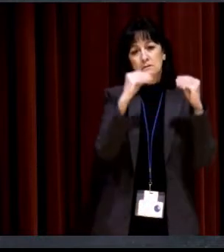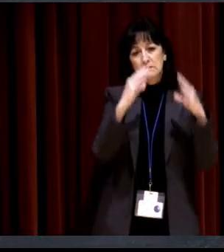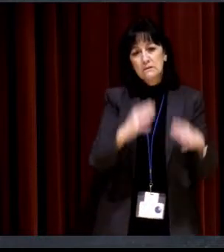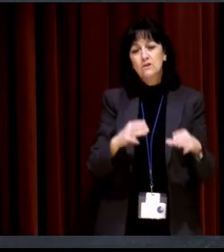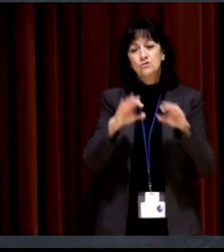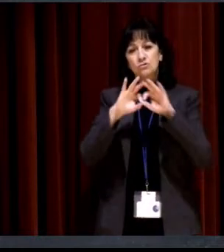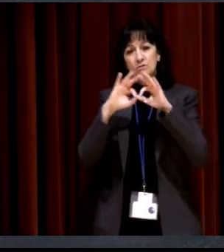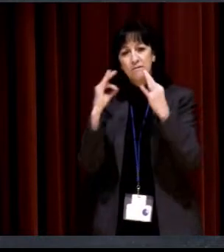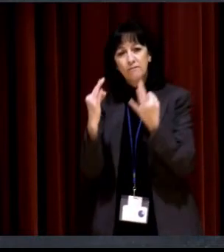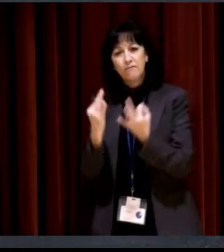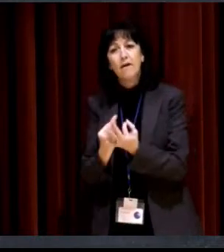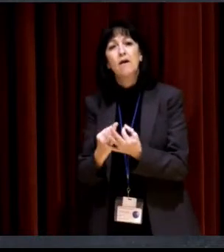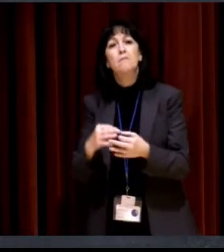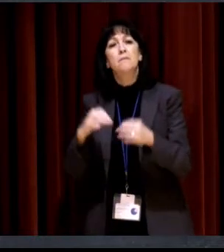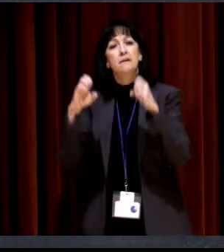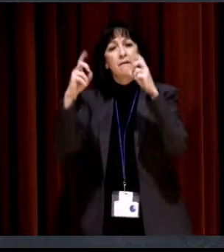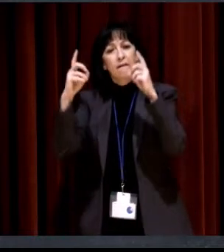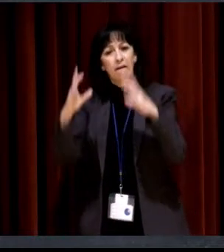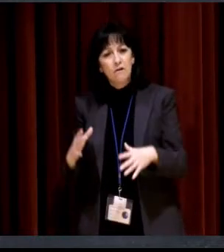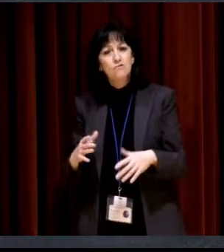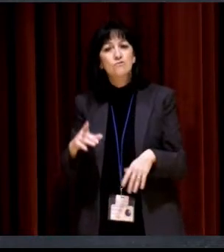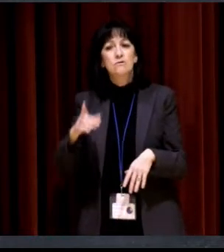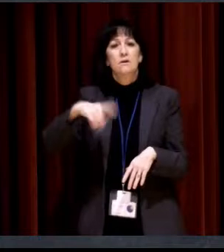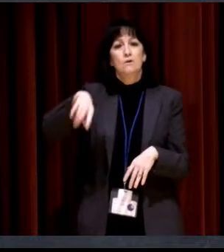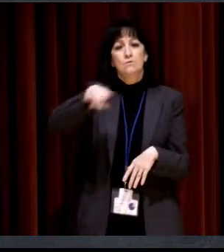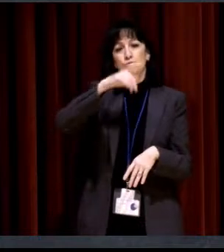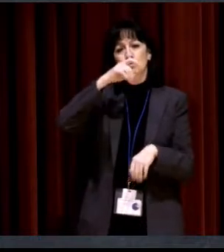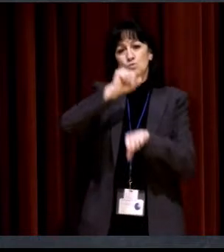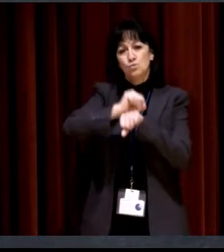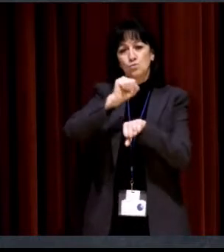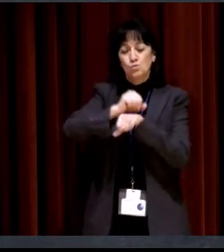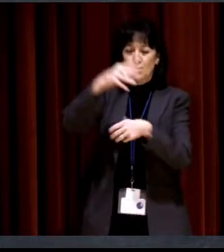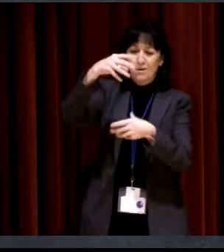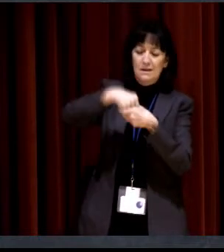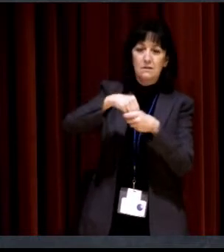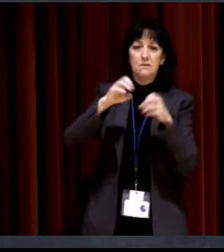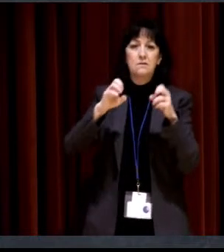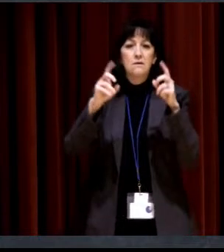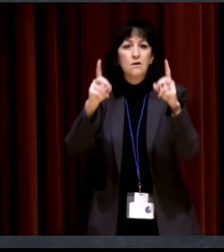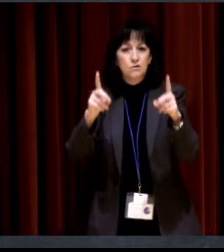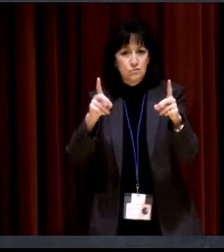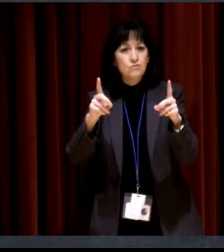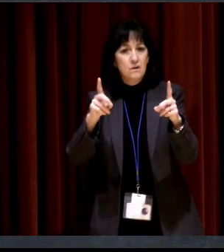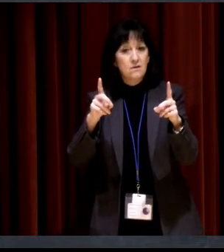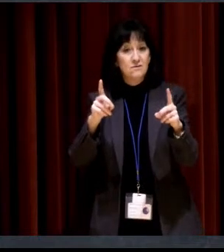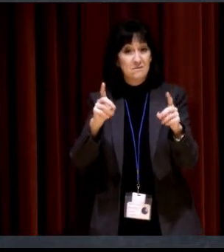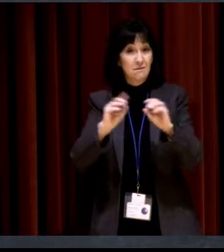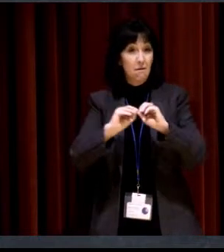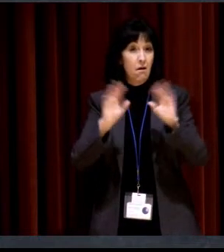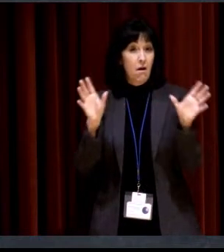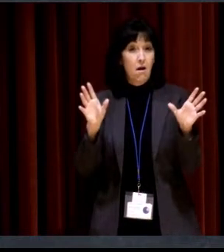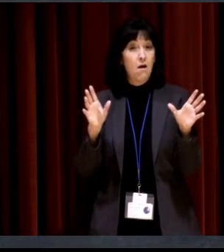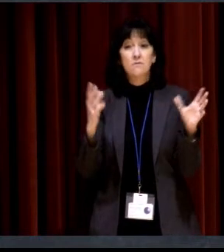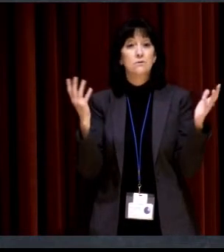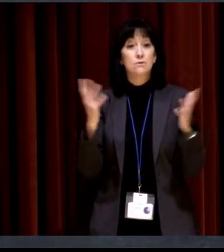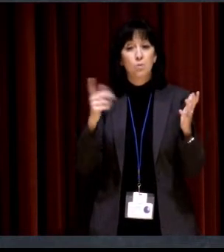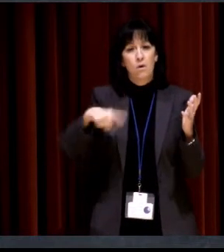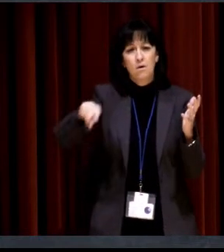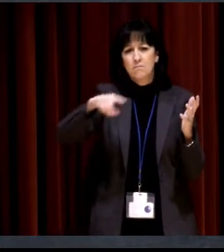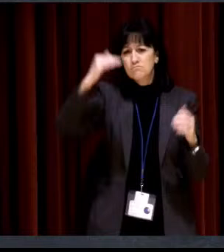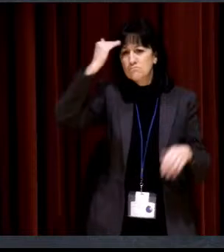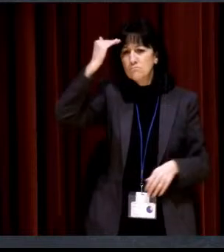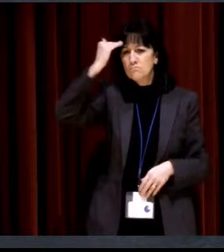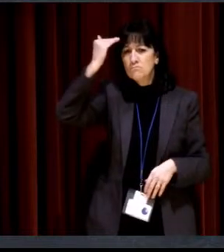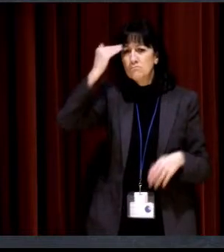the ground level and here in the city, with a particular focus, obviously, on the challenges that our teachers,